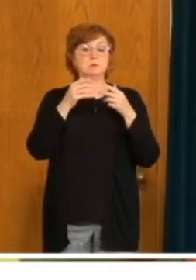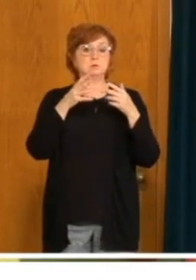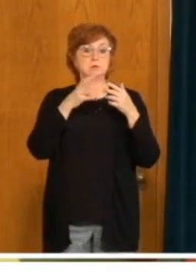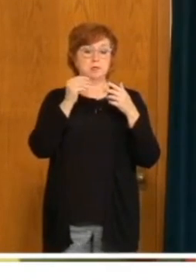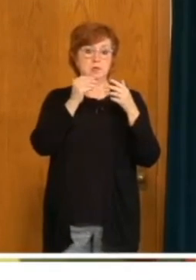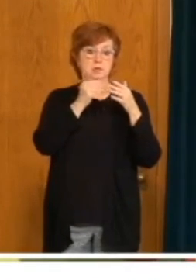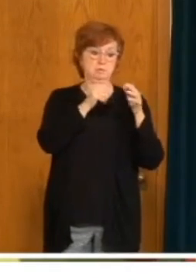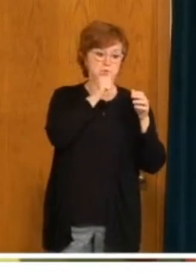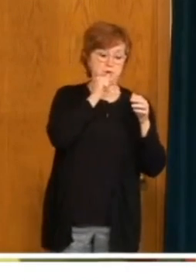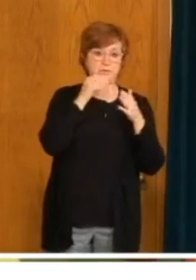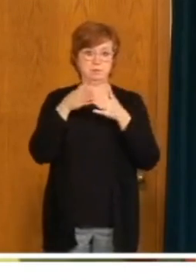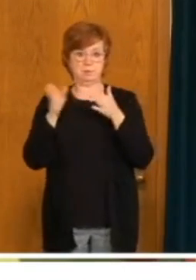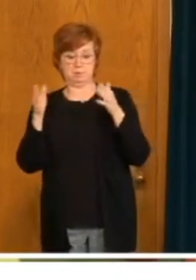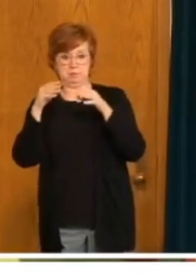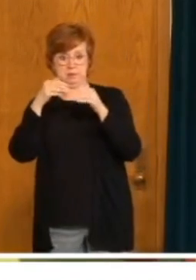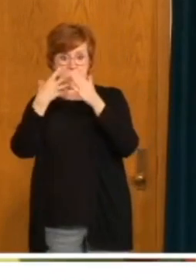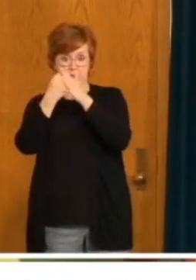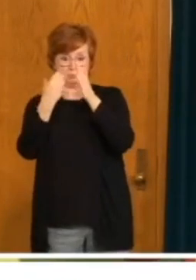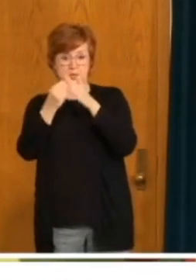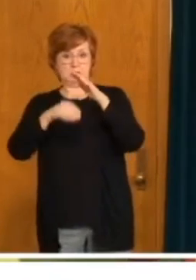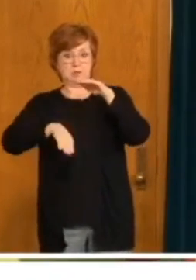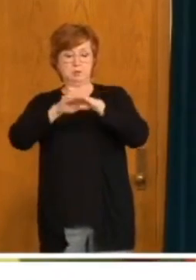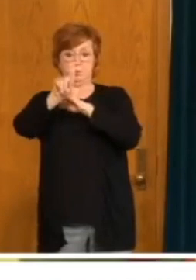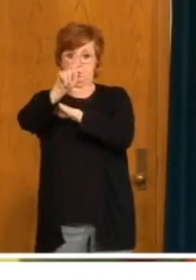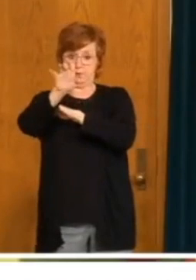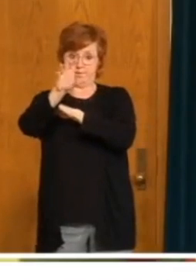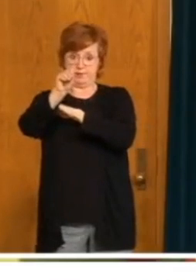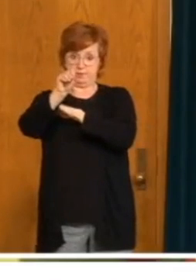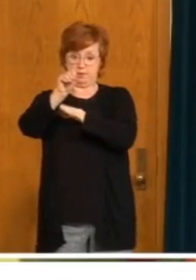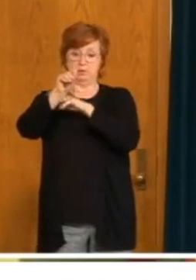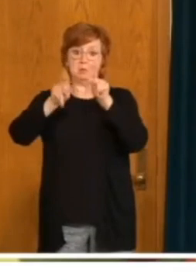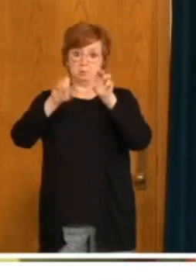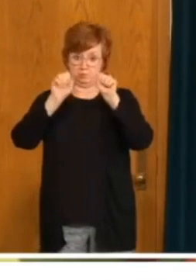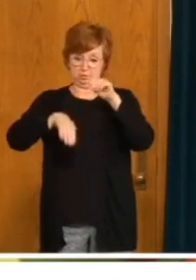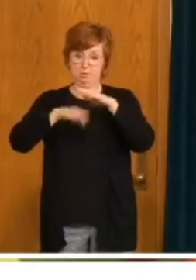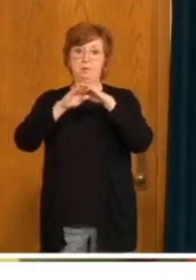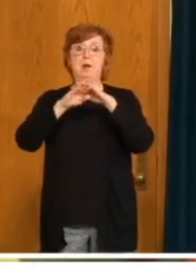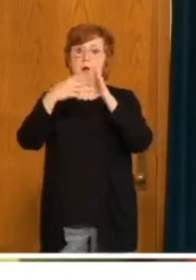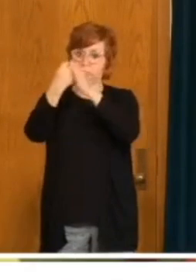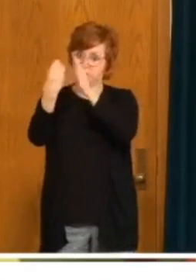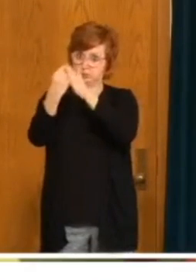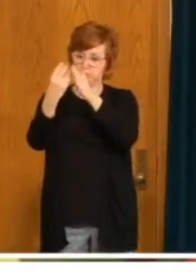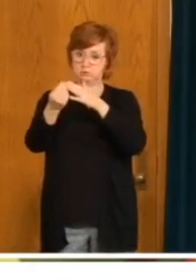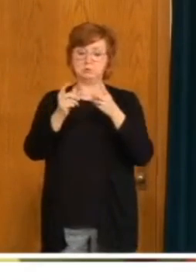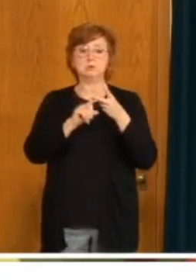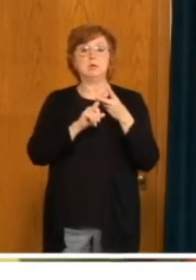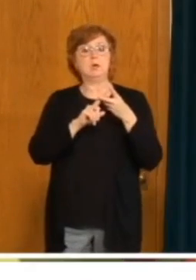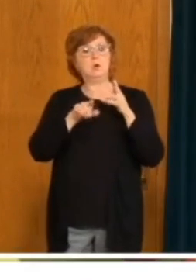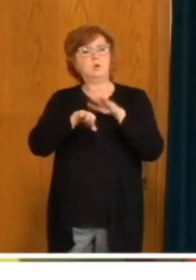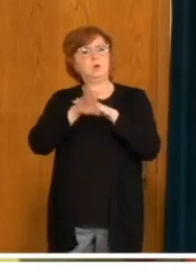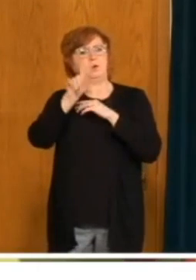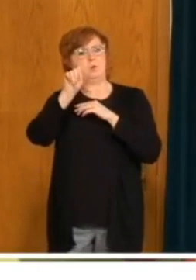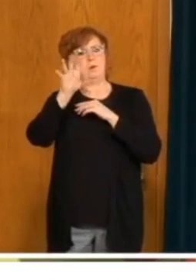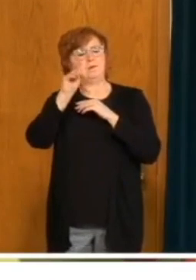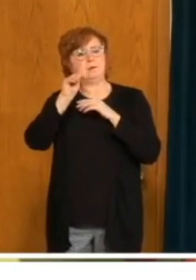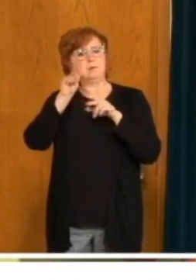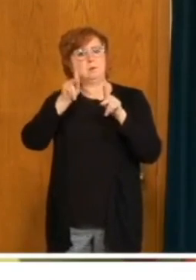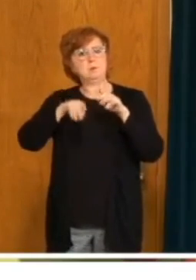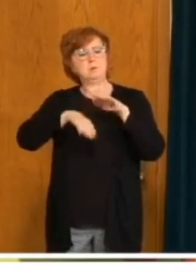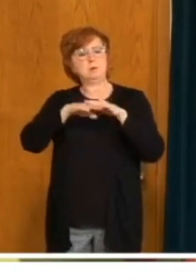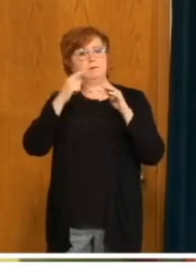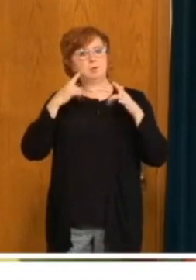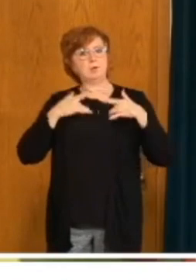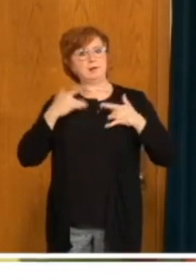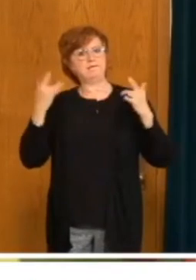outdoor gatherings will be 150 people. And the 150-person limit will also apply to our